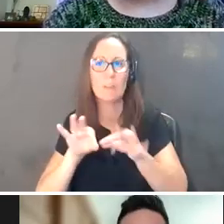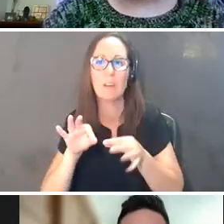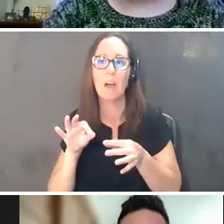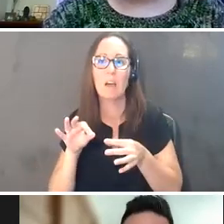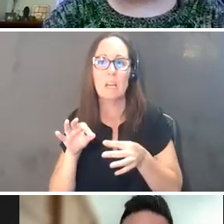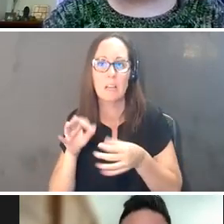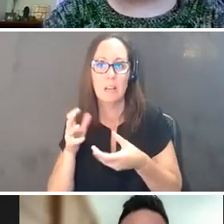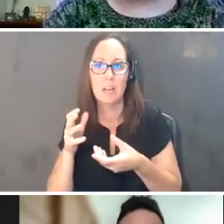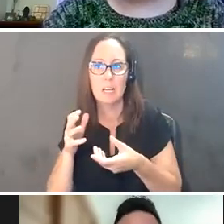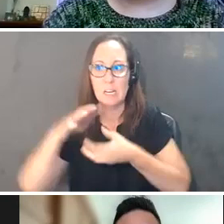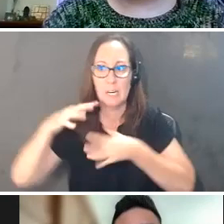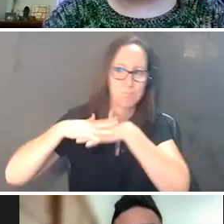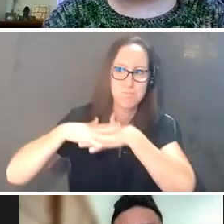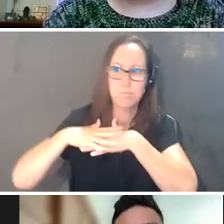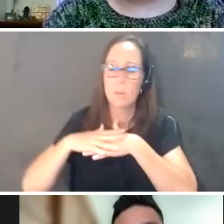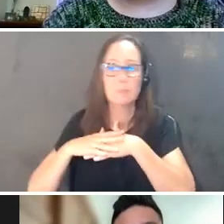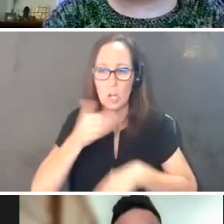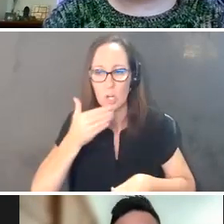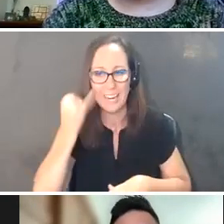being in crowded groups together.